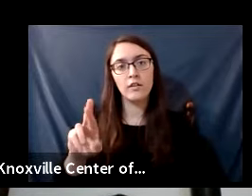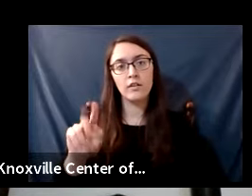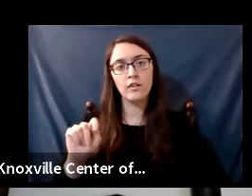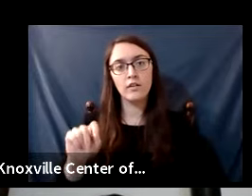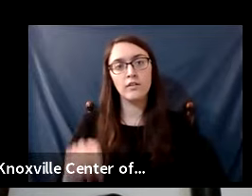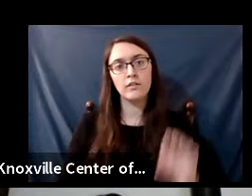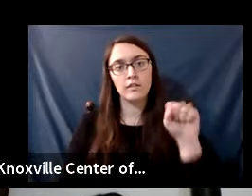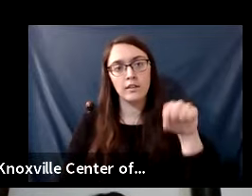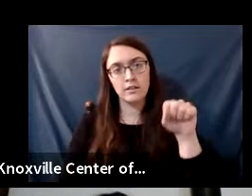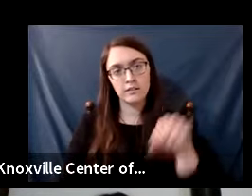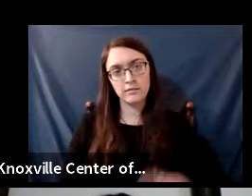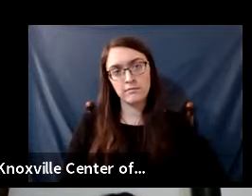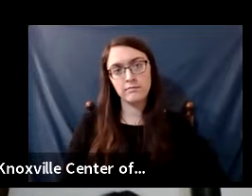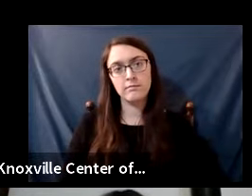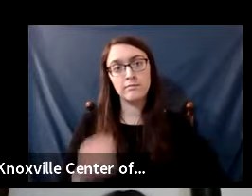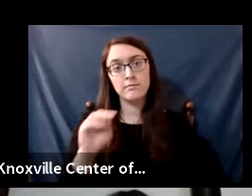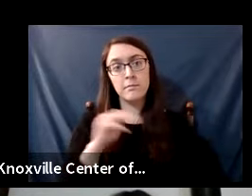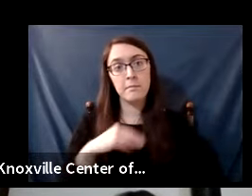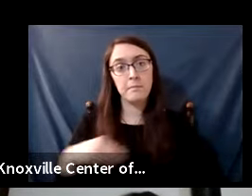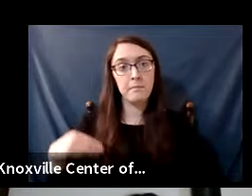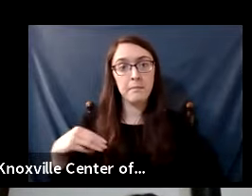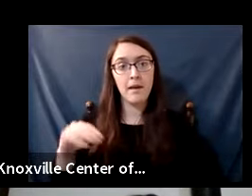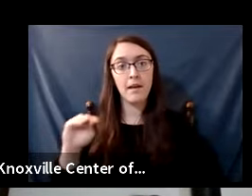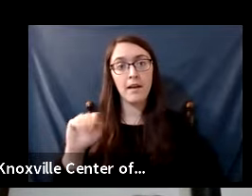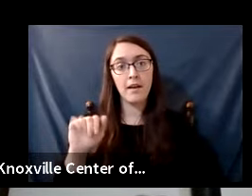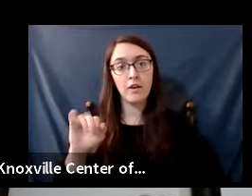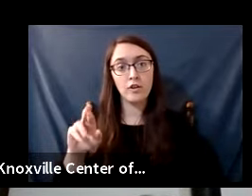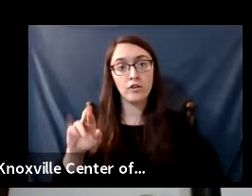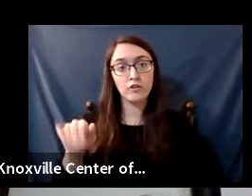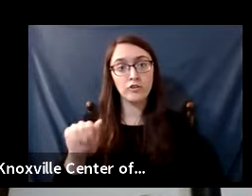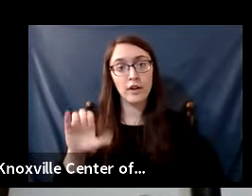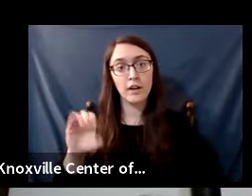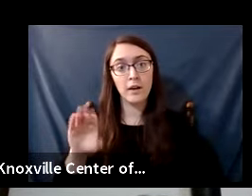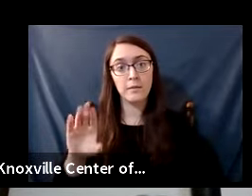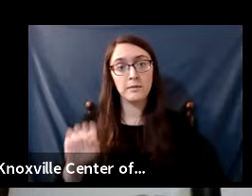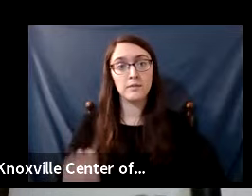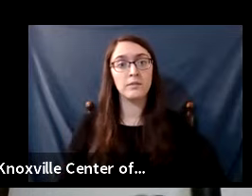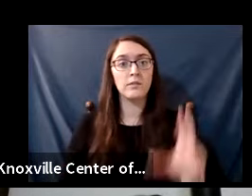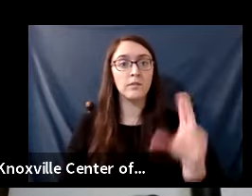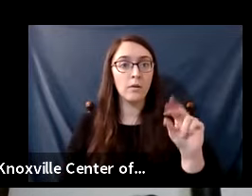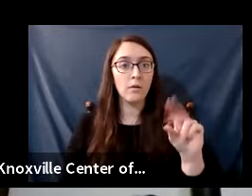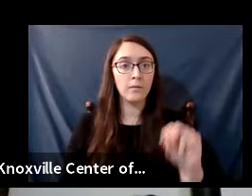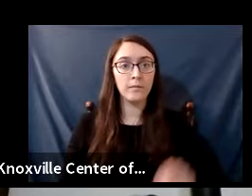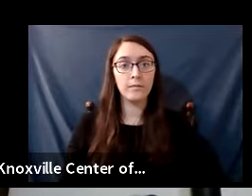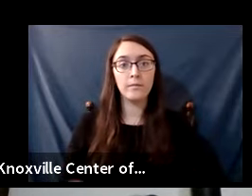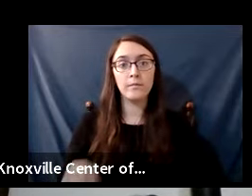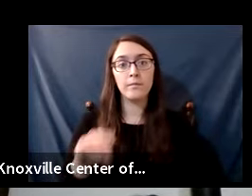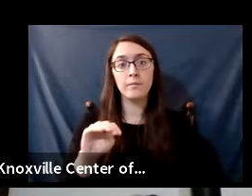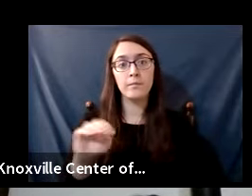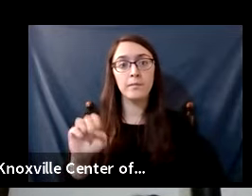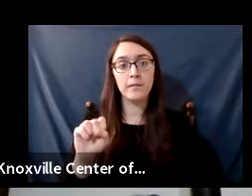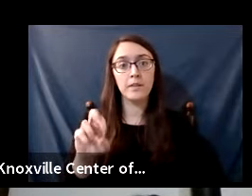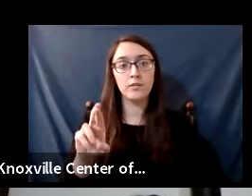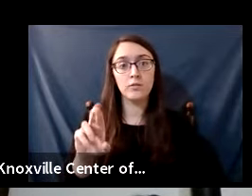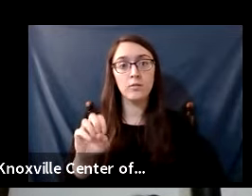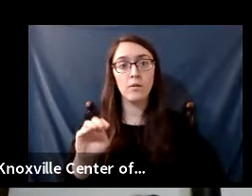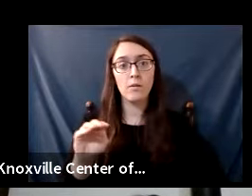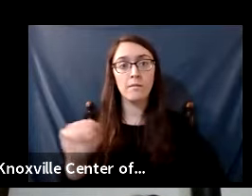Yes. Mayor Jacobs, No. Ms. Roma, Yes.